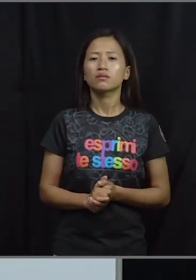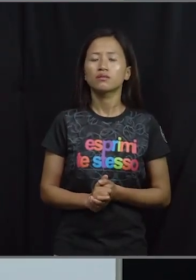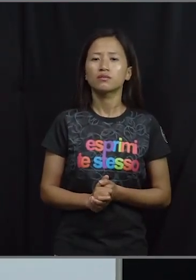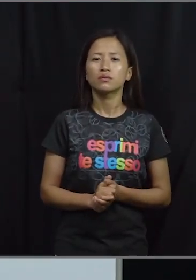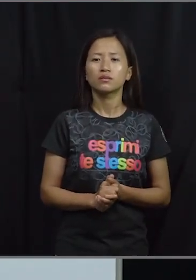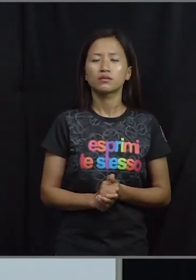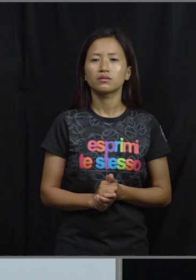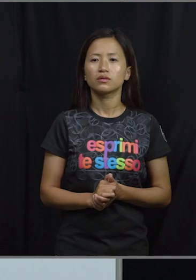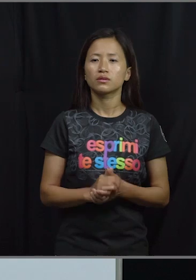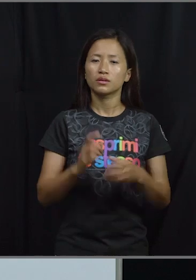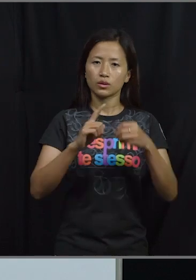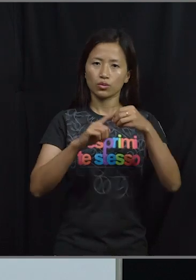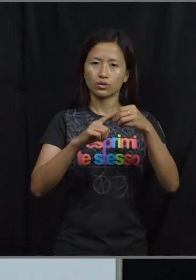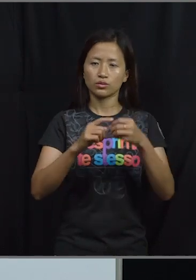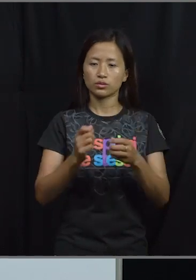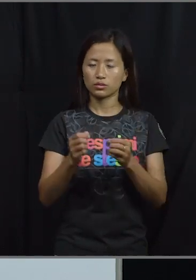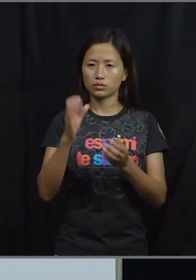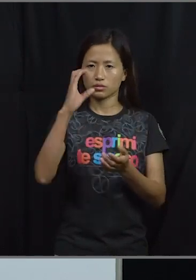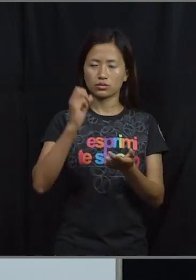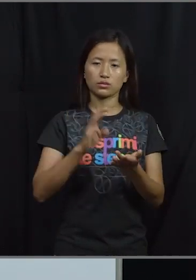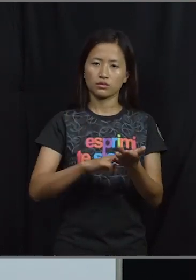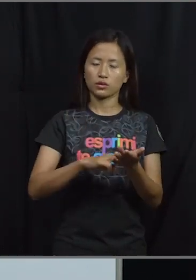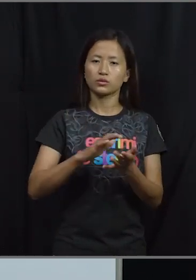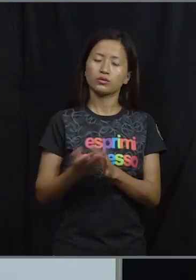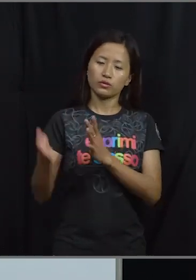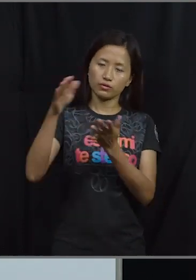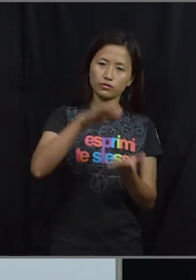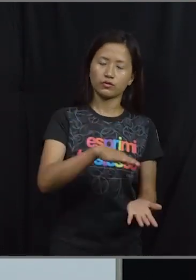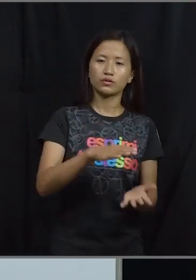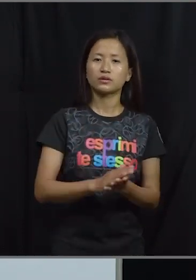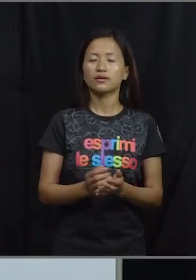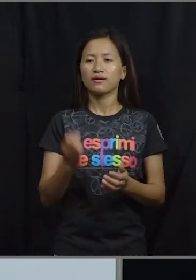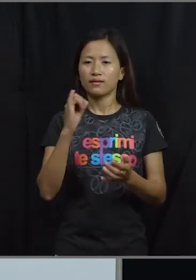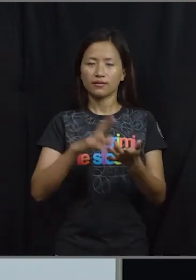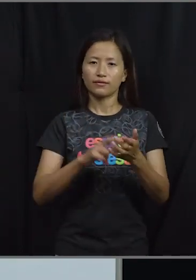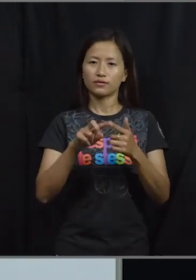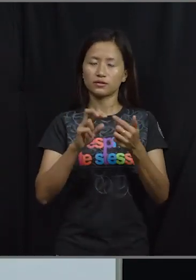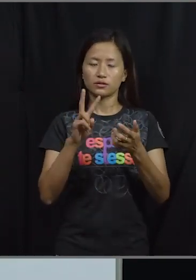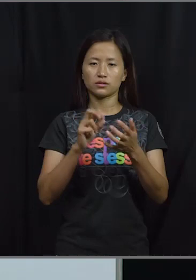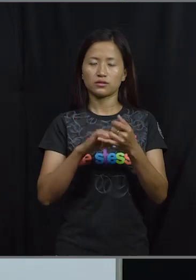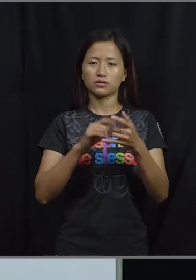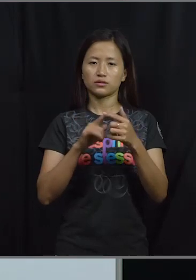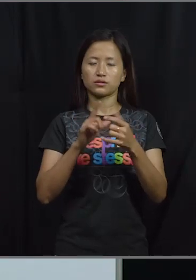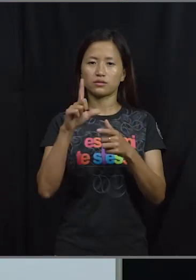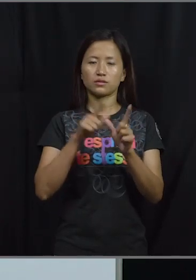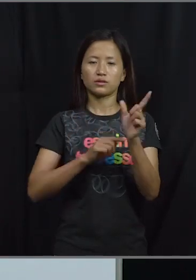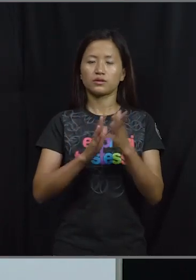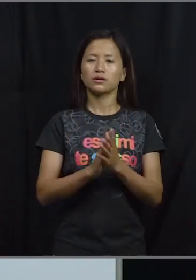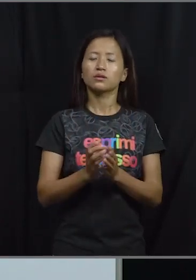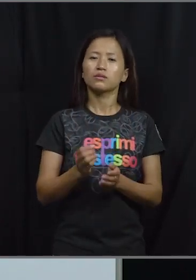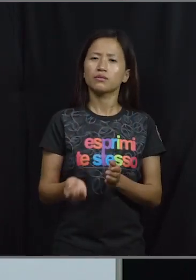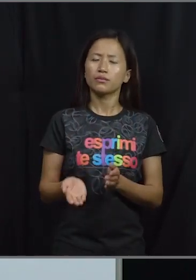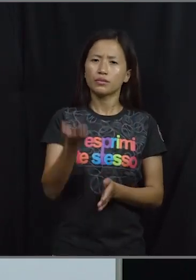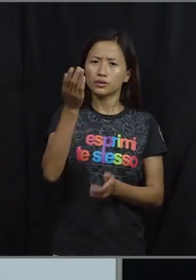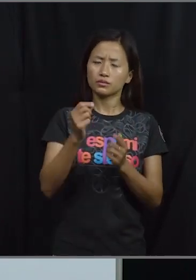price rises, quantity demanded of the commodity will fall. Inversely, when price falls, quantity demanded